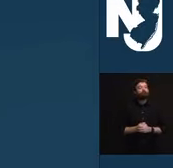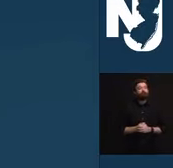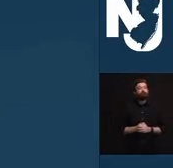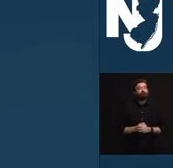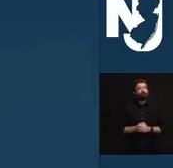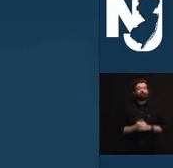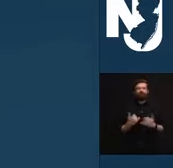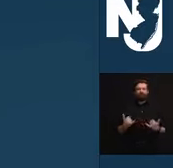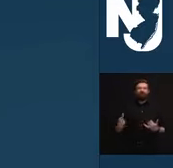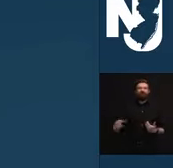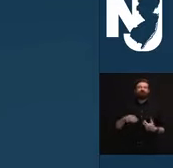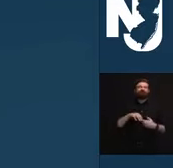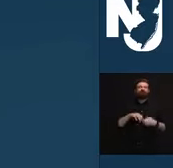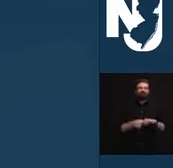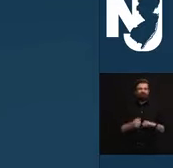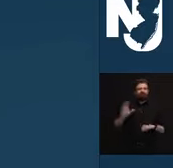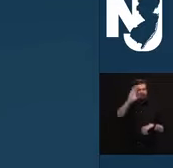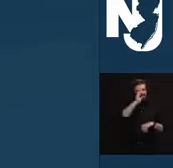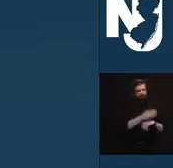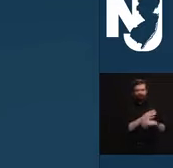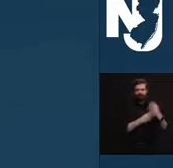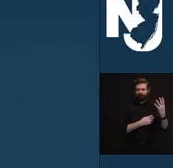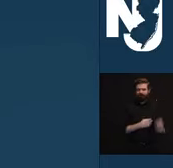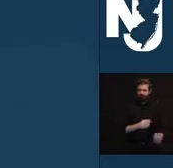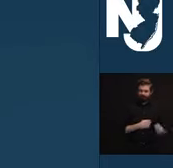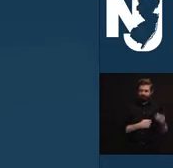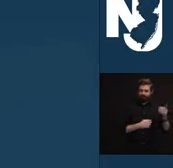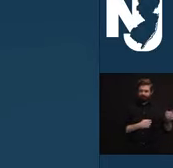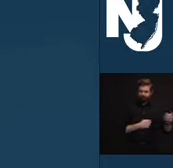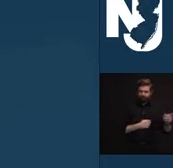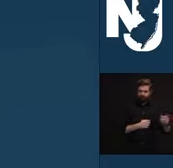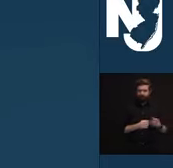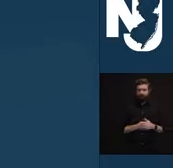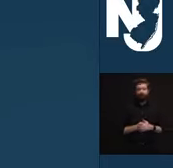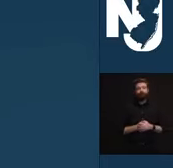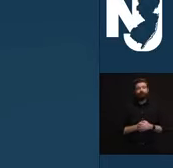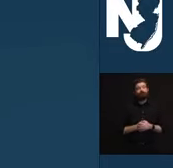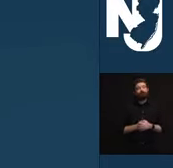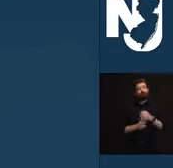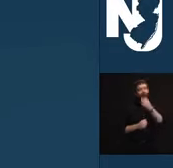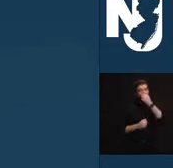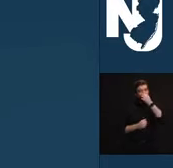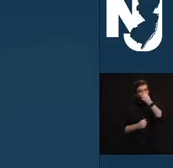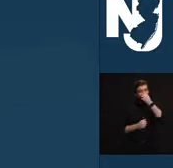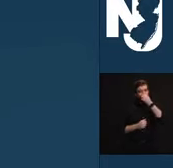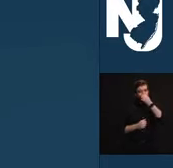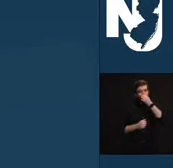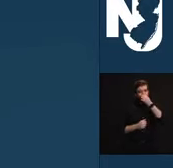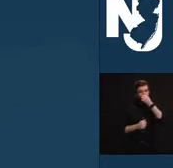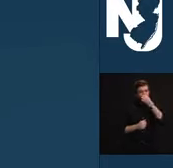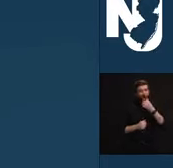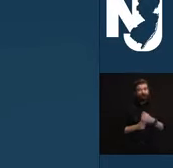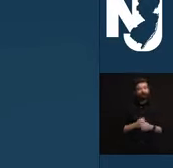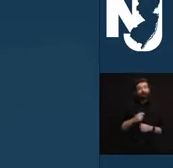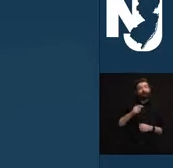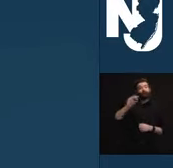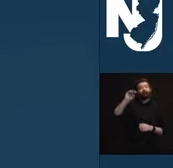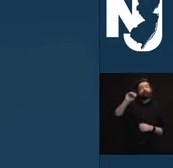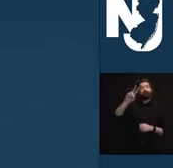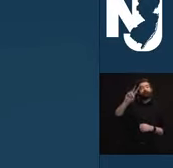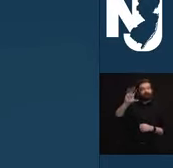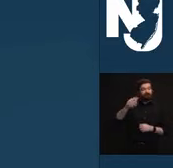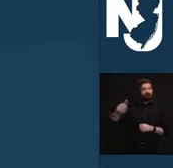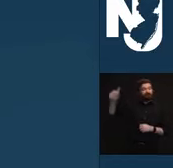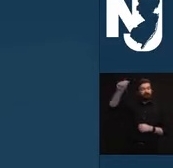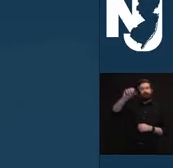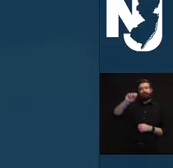Melvin. So on behalf of Chief Administrator Sue Fulton and the entire MVC family, I and we thank Melvin for his